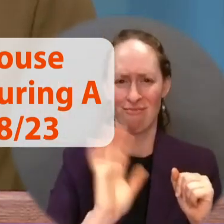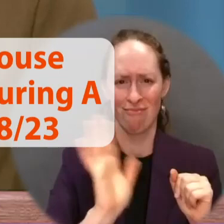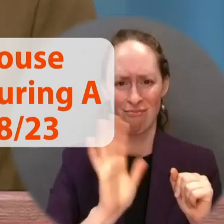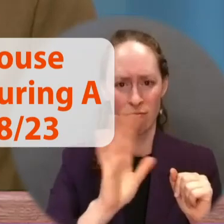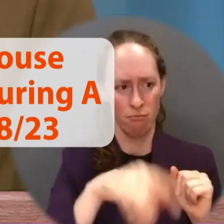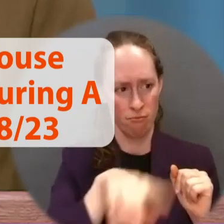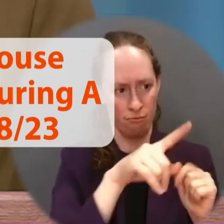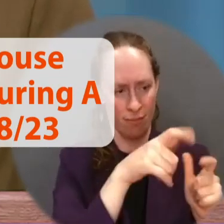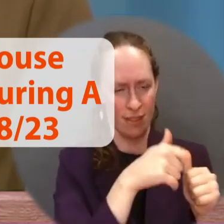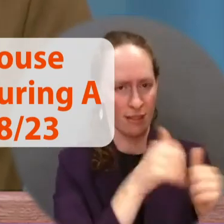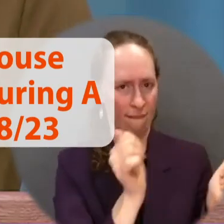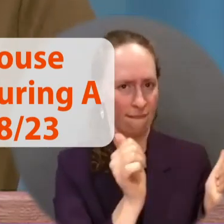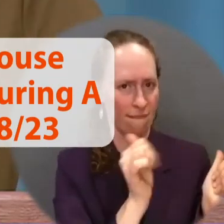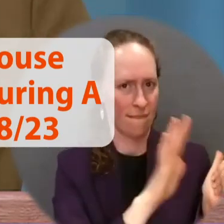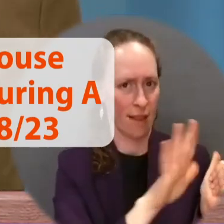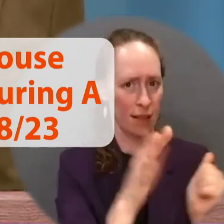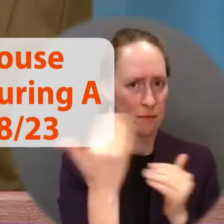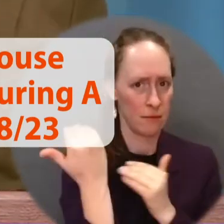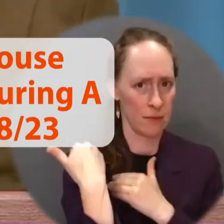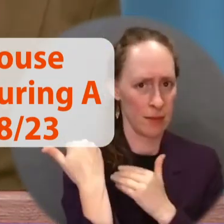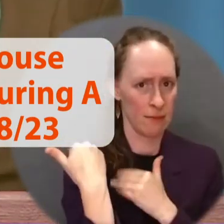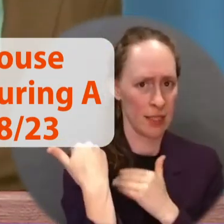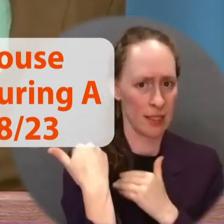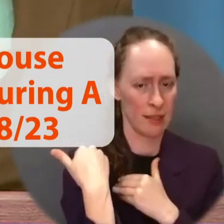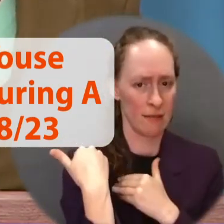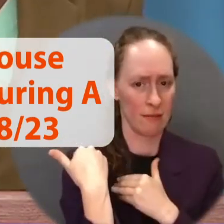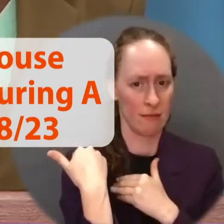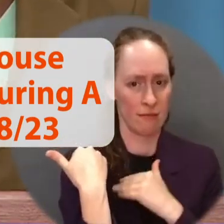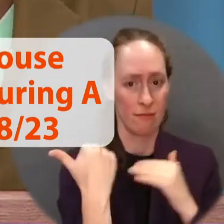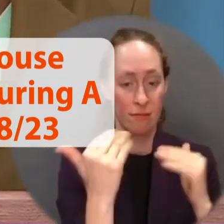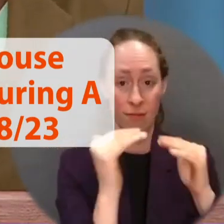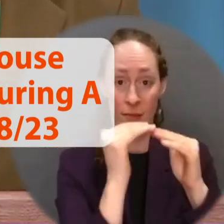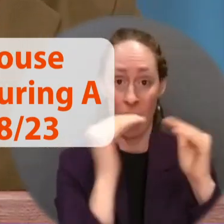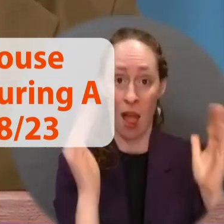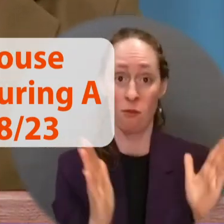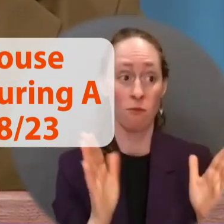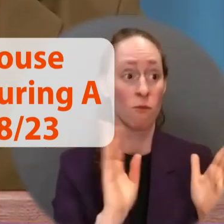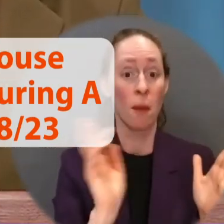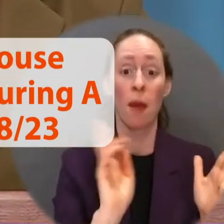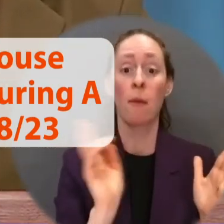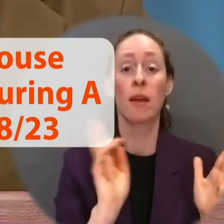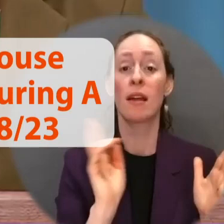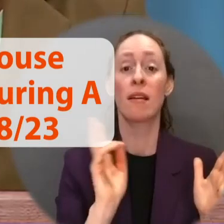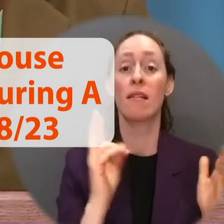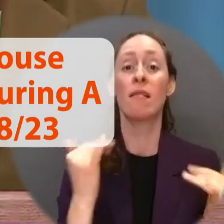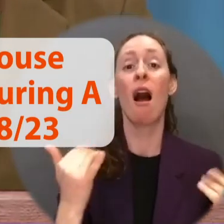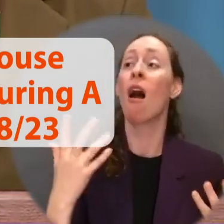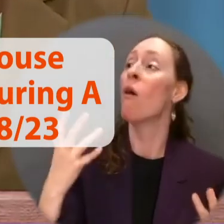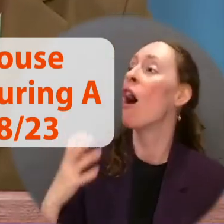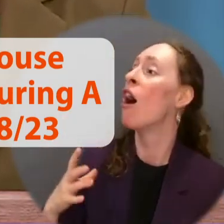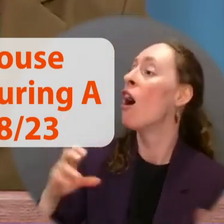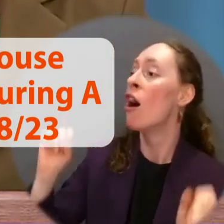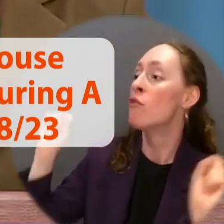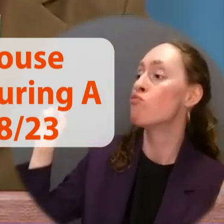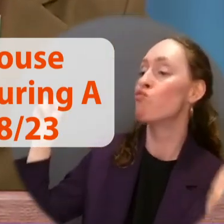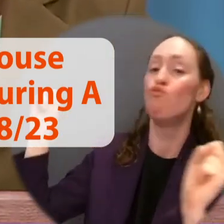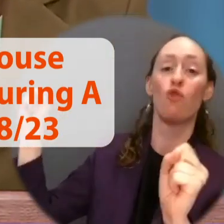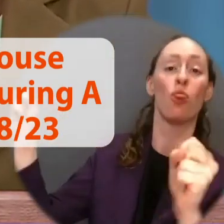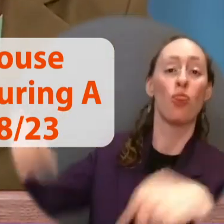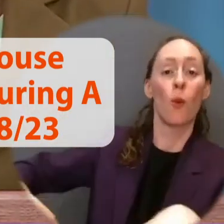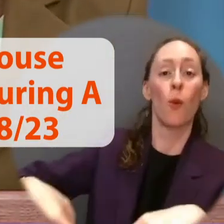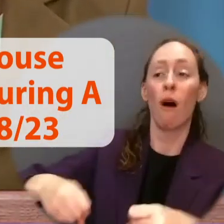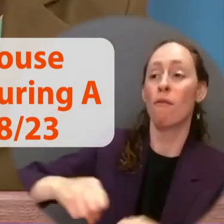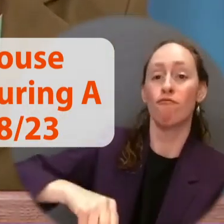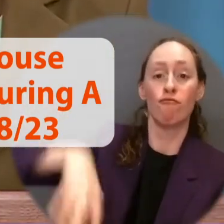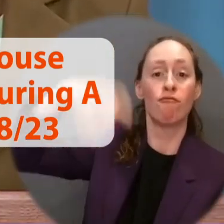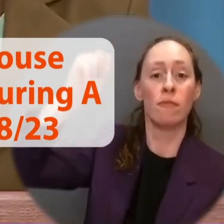on. We should not have House Republicans manufacturing a crisis on something that has been done 78 times